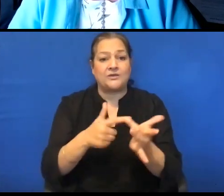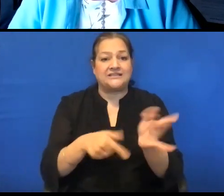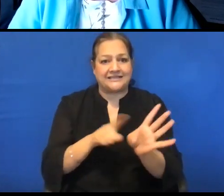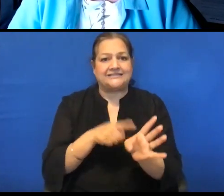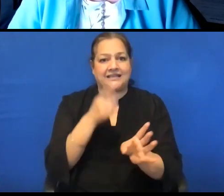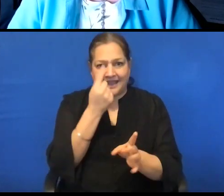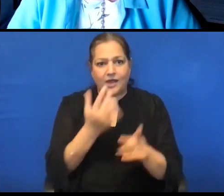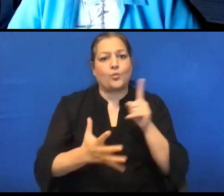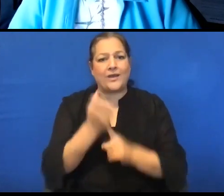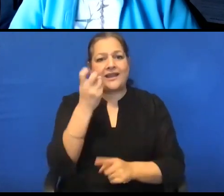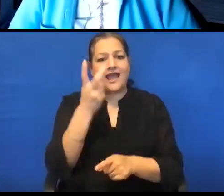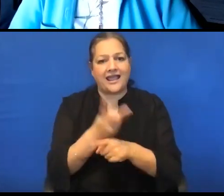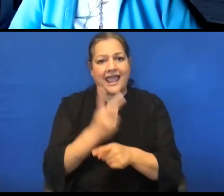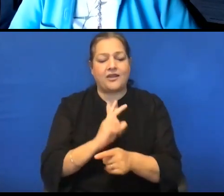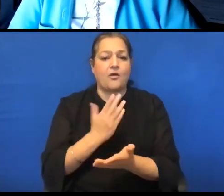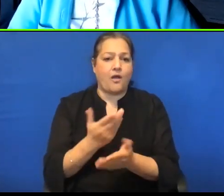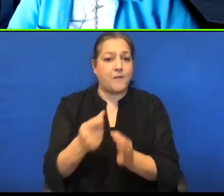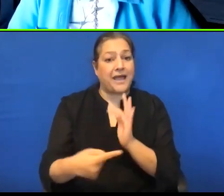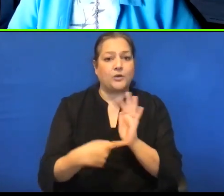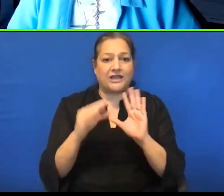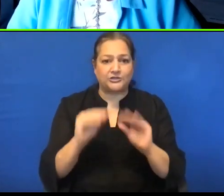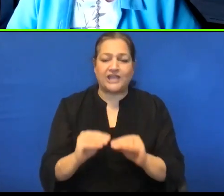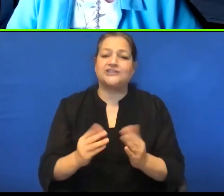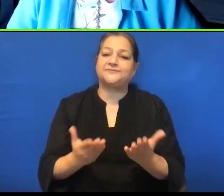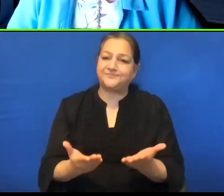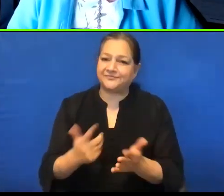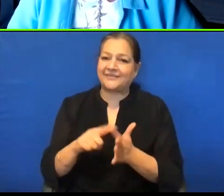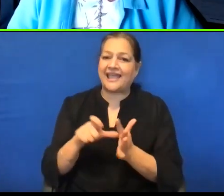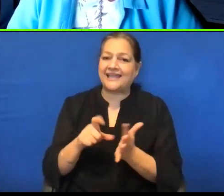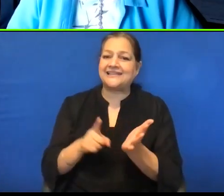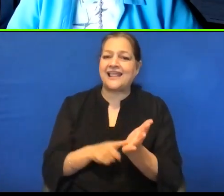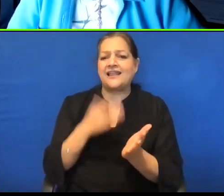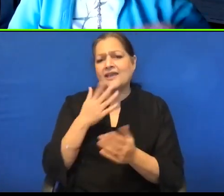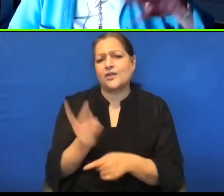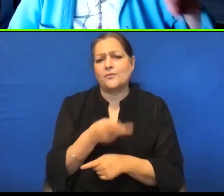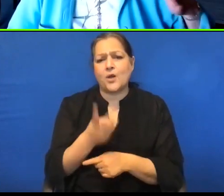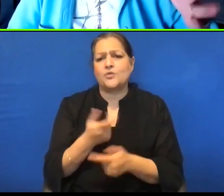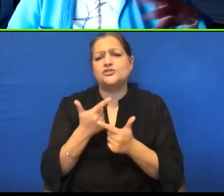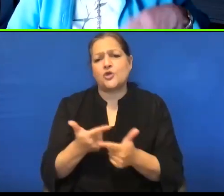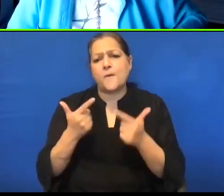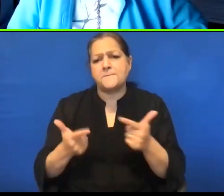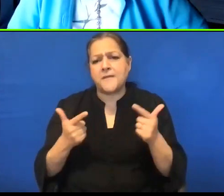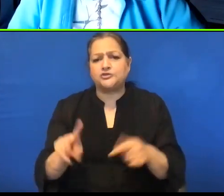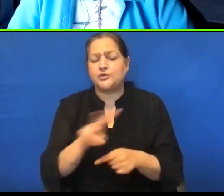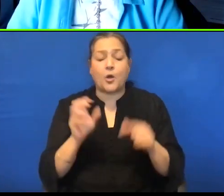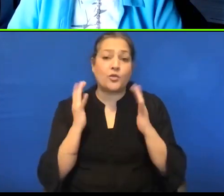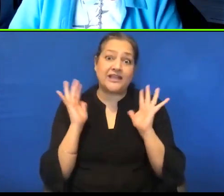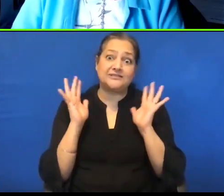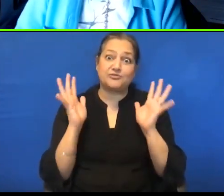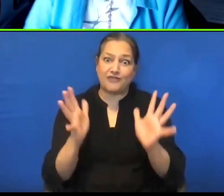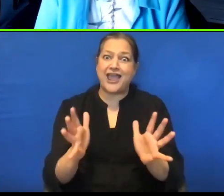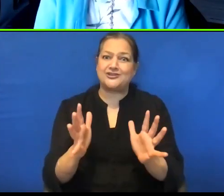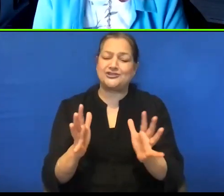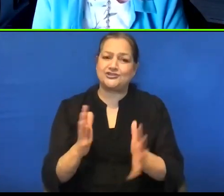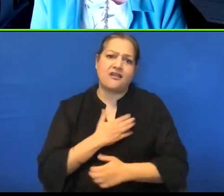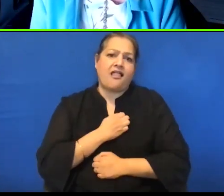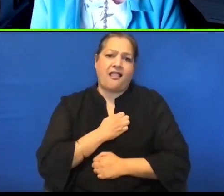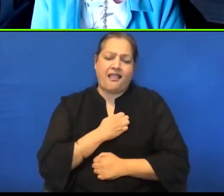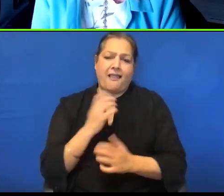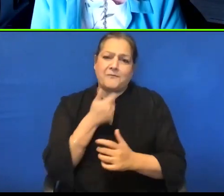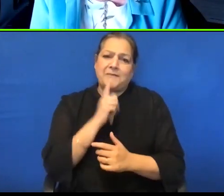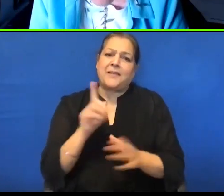education. Thank you. Ed and Layla, thank you both so very much. You are both inspirational people and the party is going to